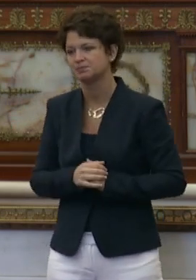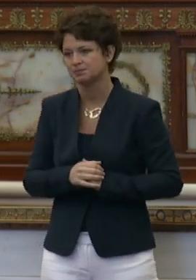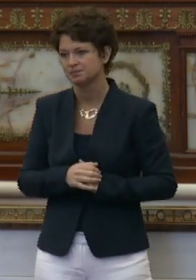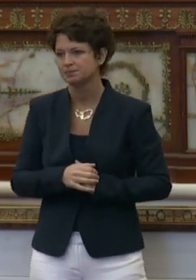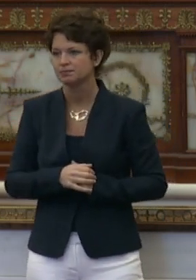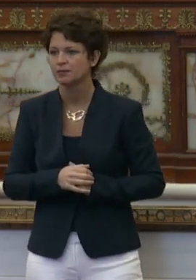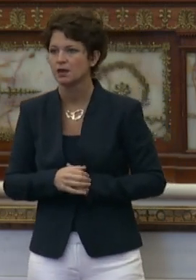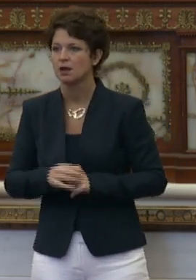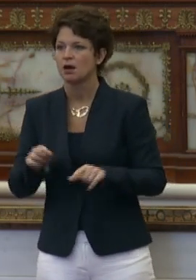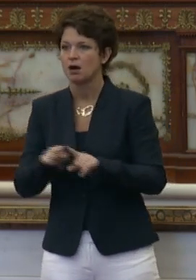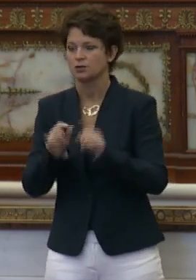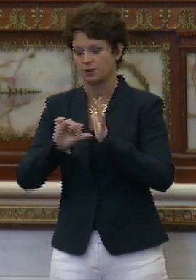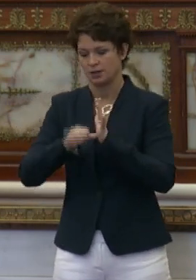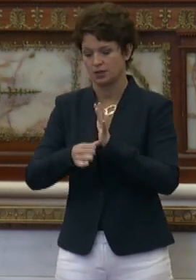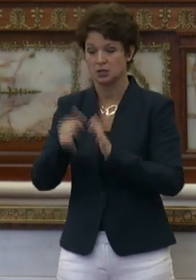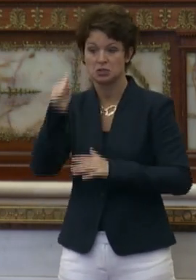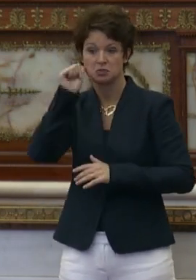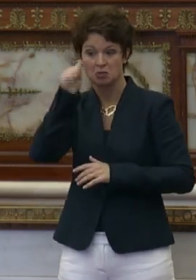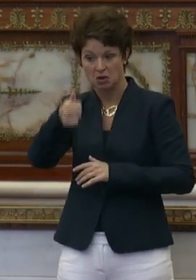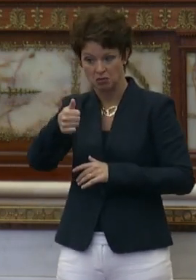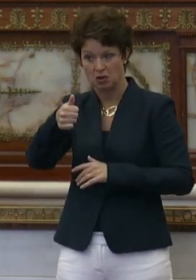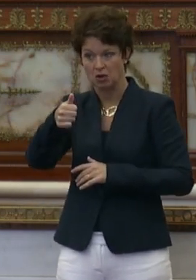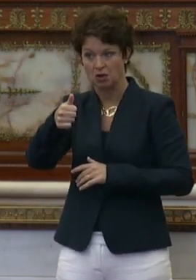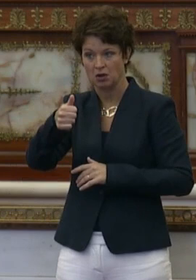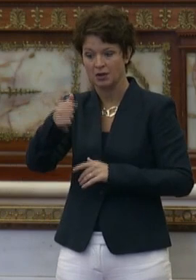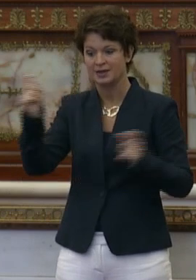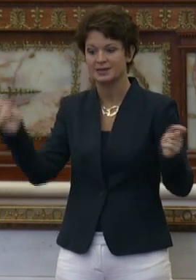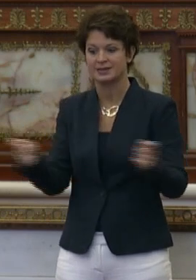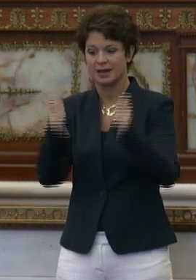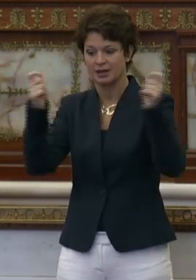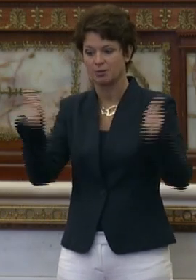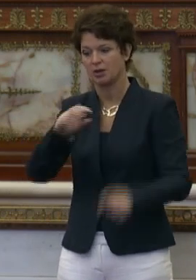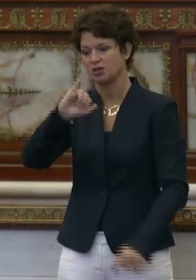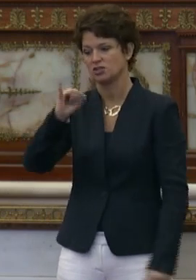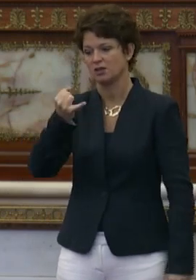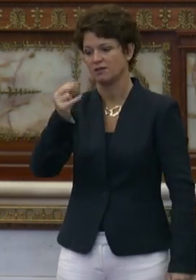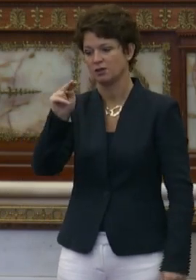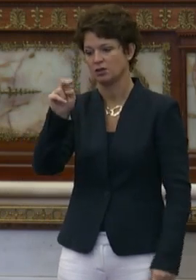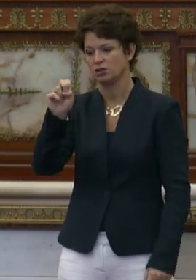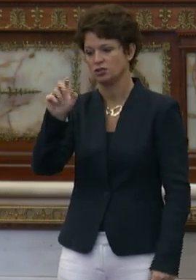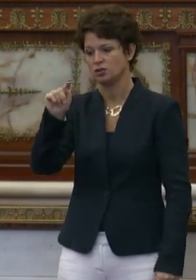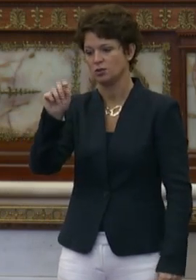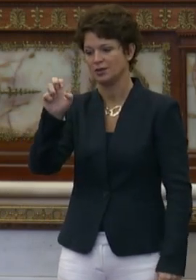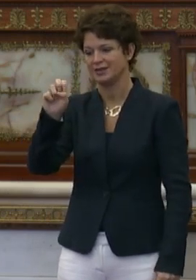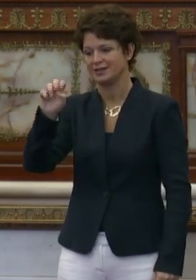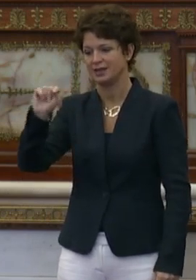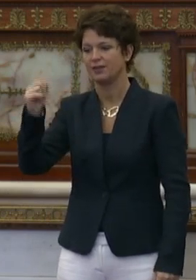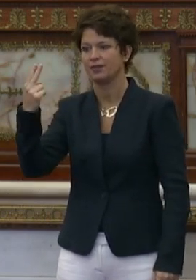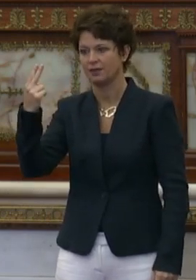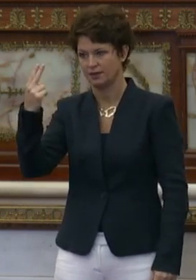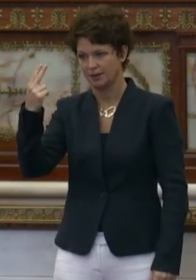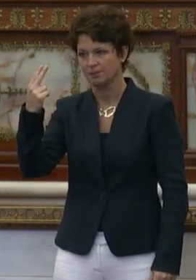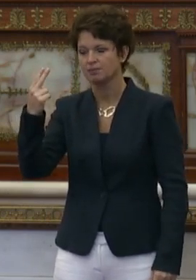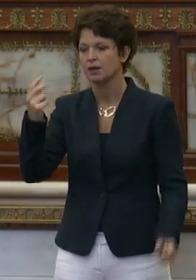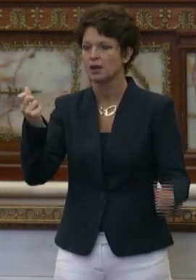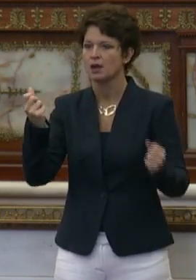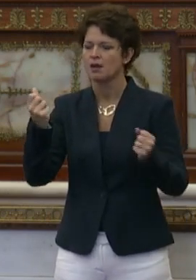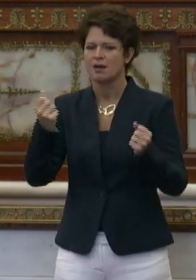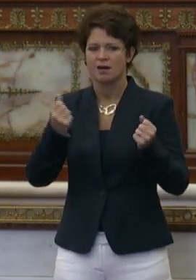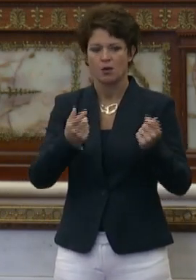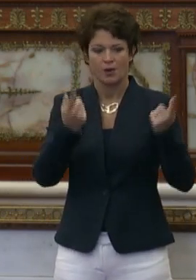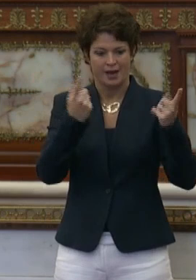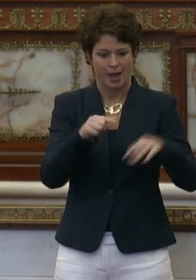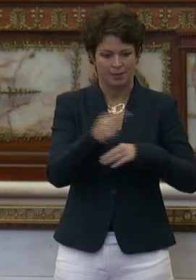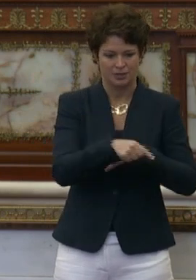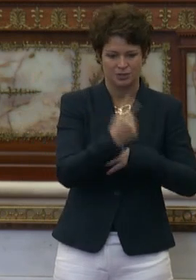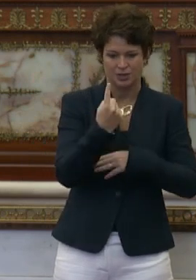out, because tomorrow is the celebration of Juneteenth. And there are a lot of parallels and